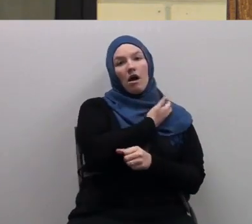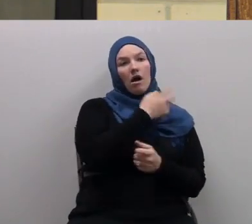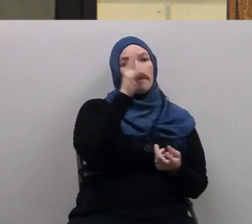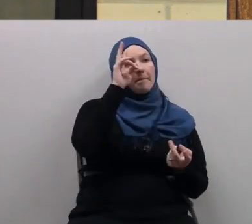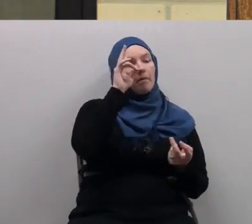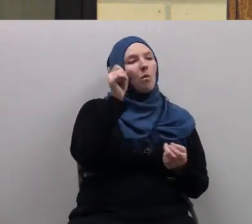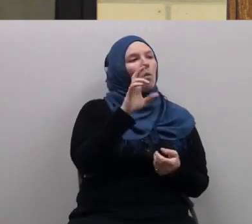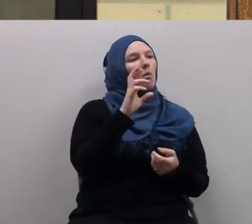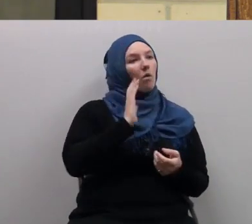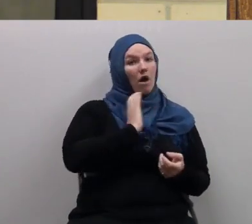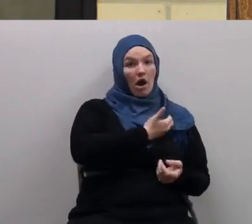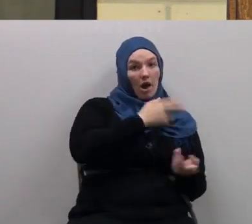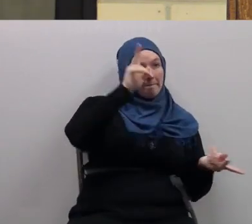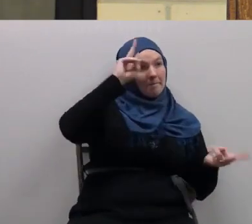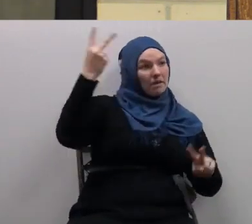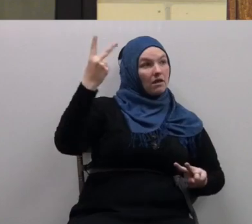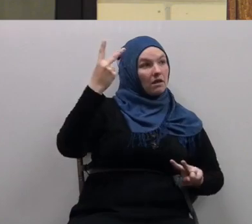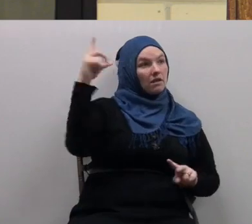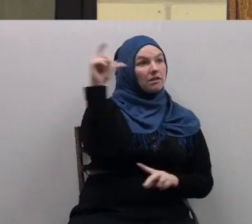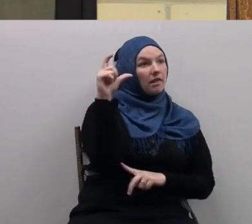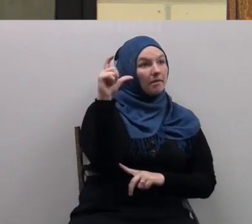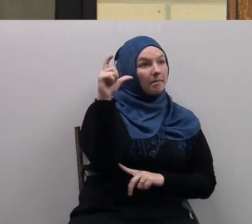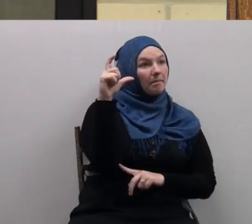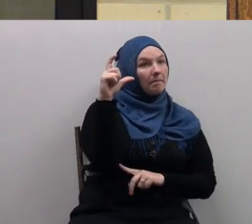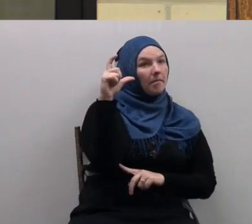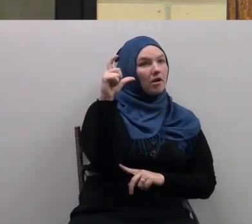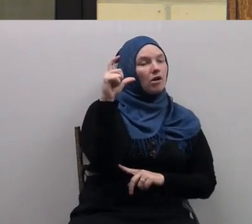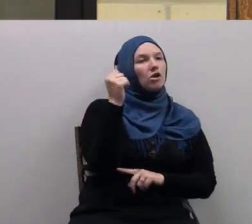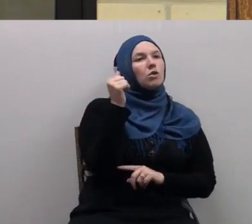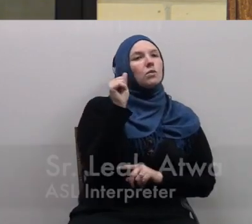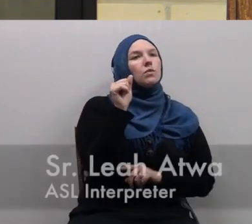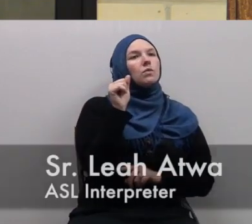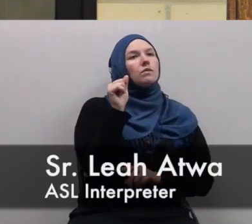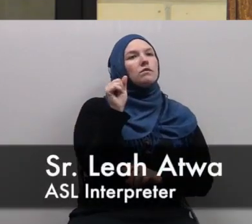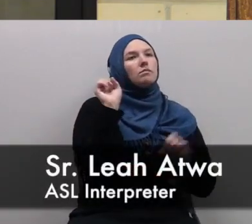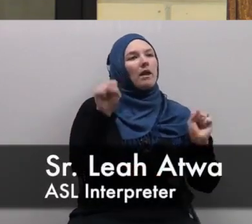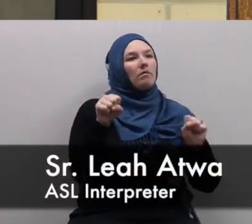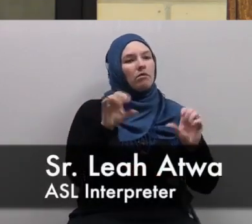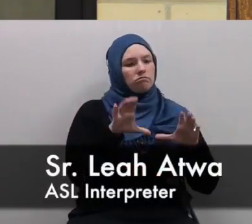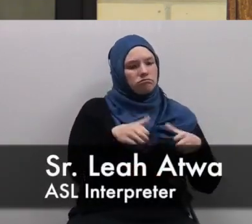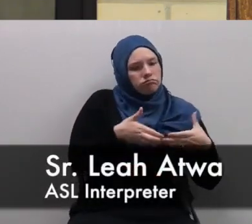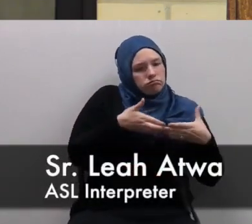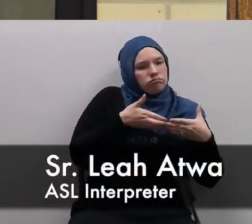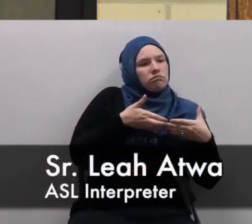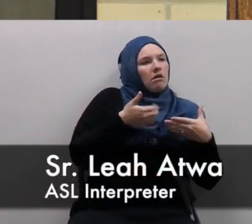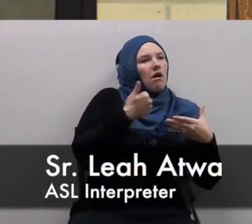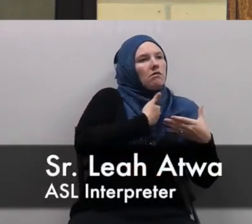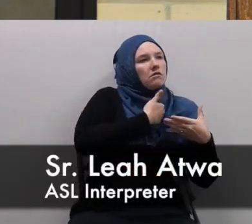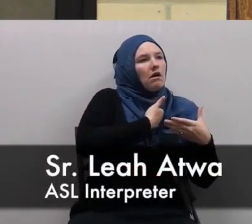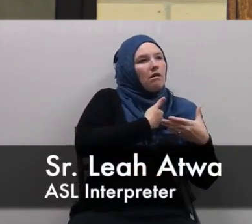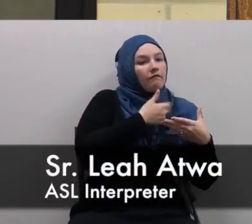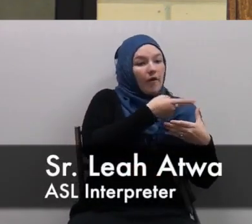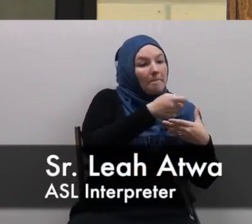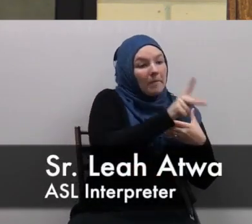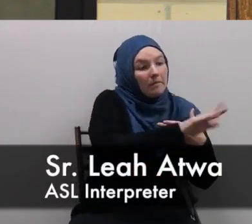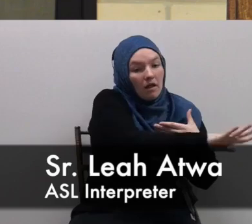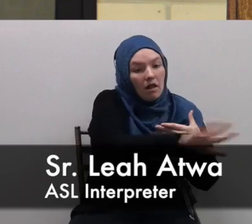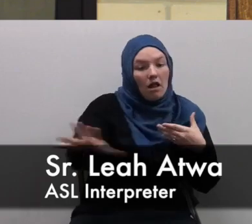of Islam leads us to alienate ourselves from Allah,